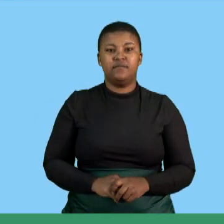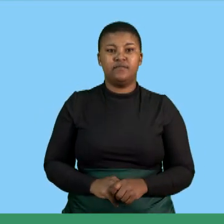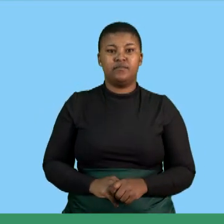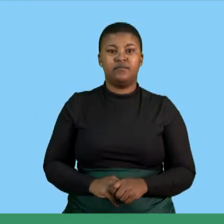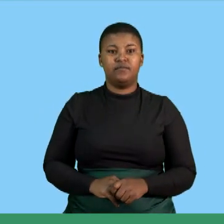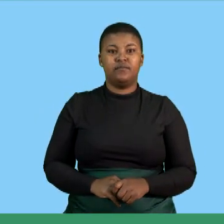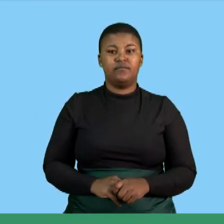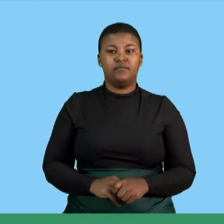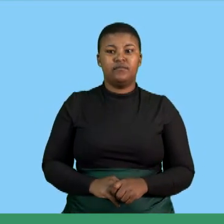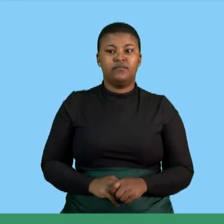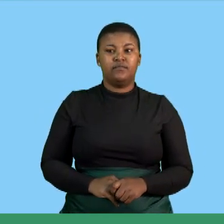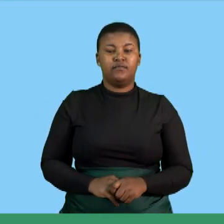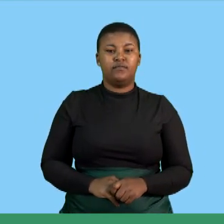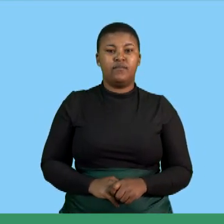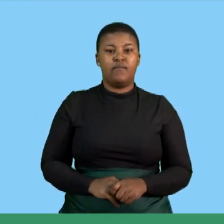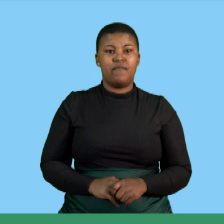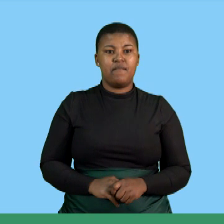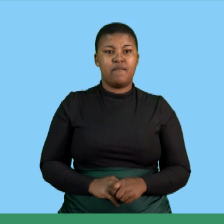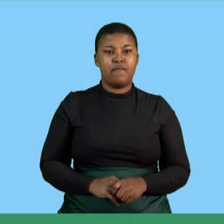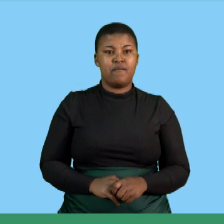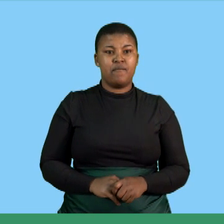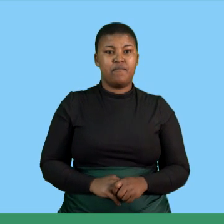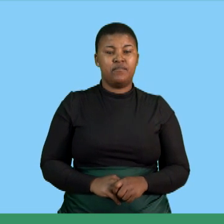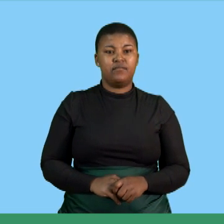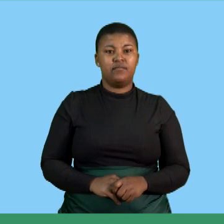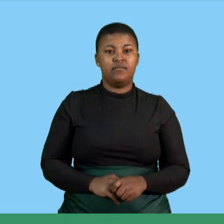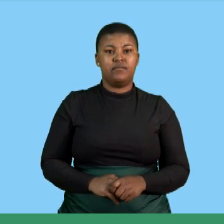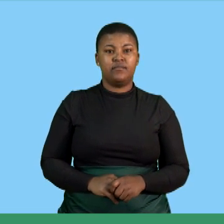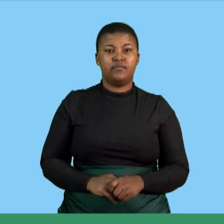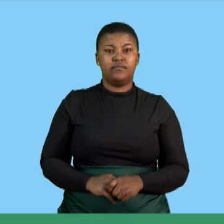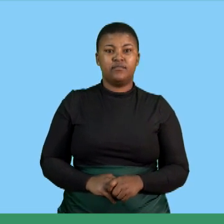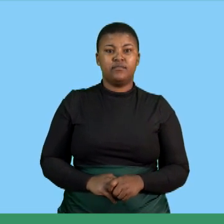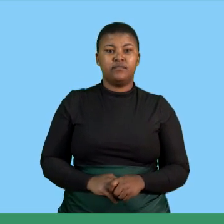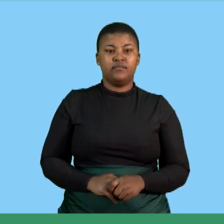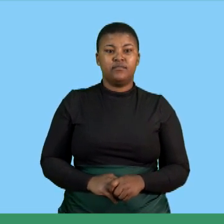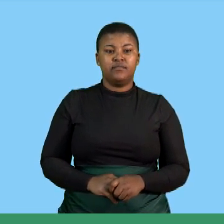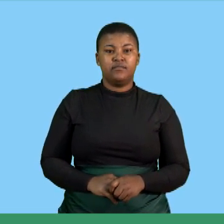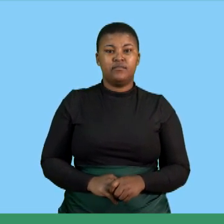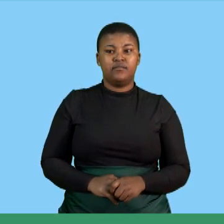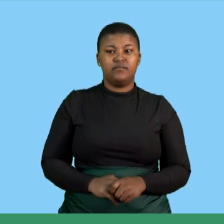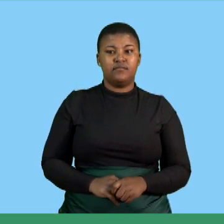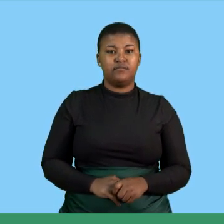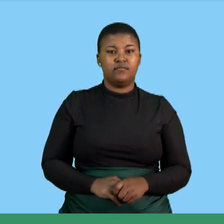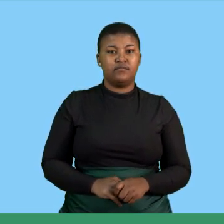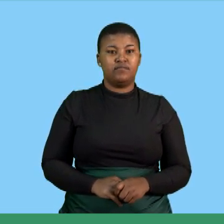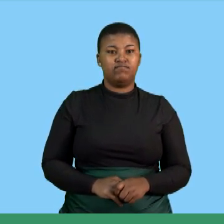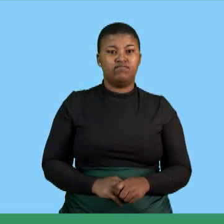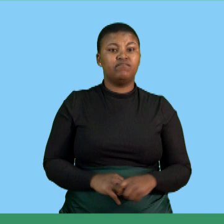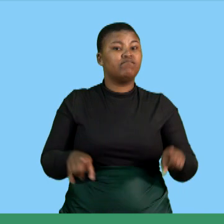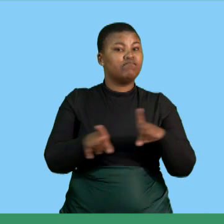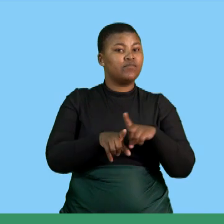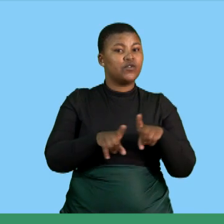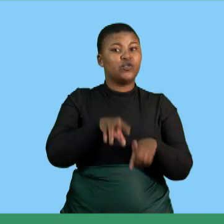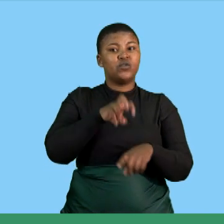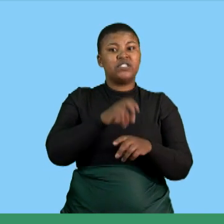environment. Sorry, I'm going to fix this mistake there. Economic environment. And then